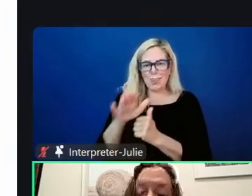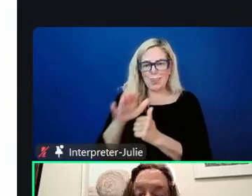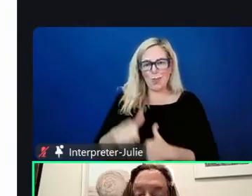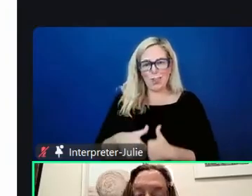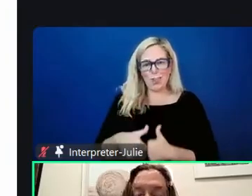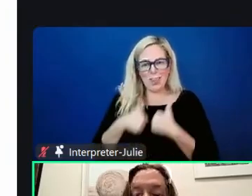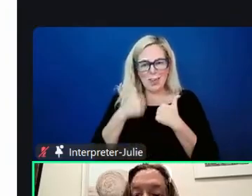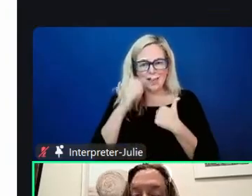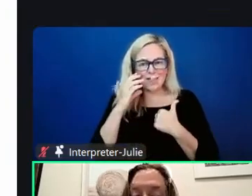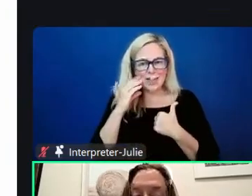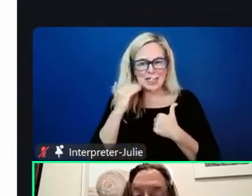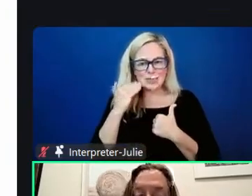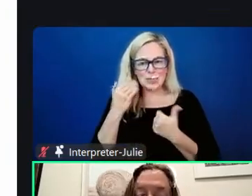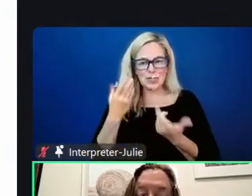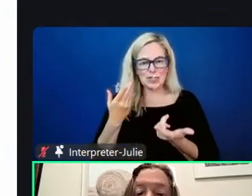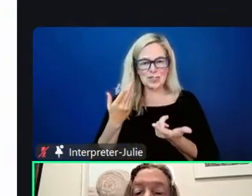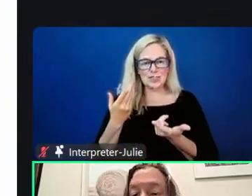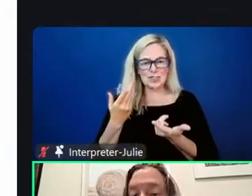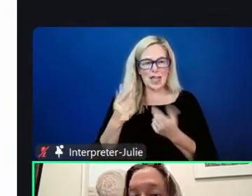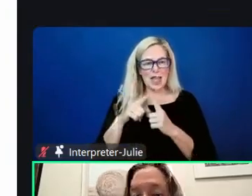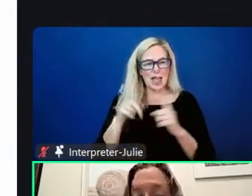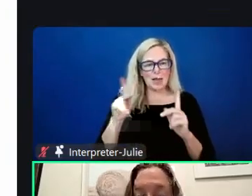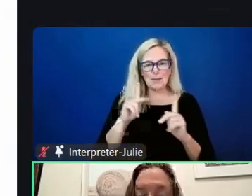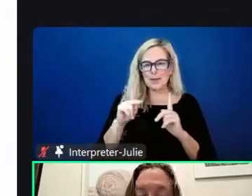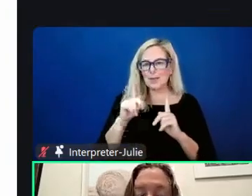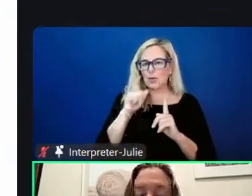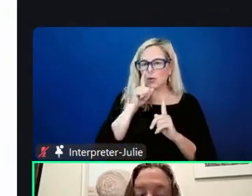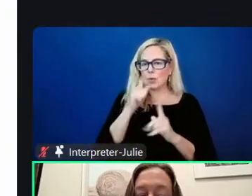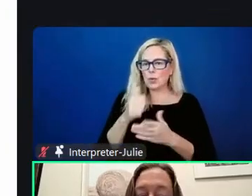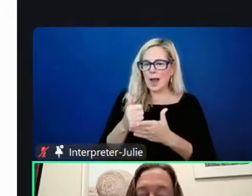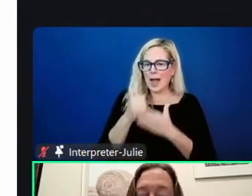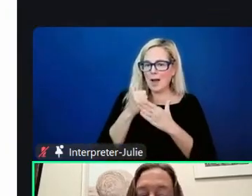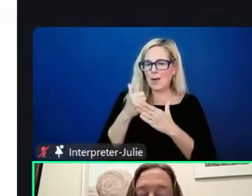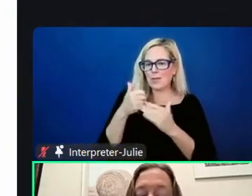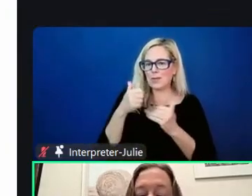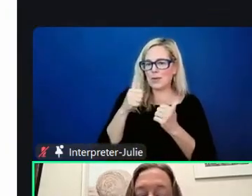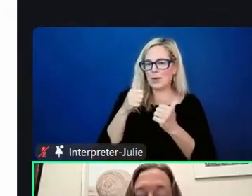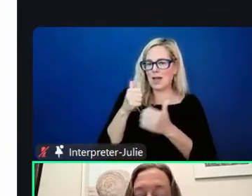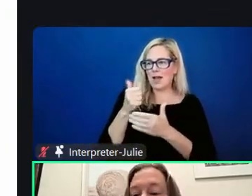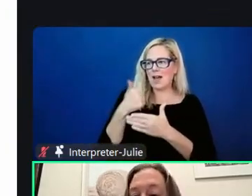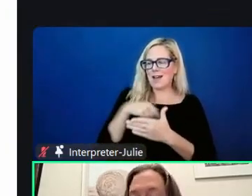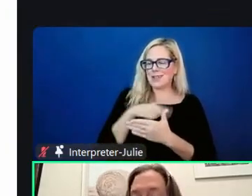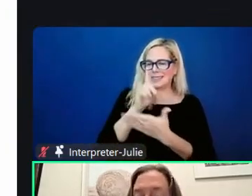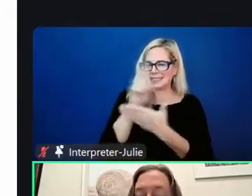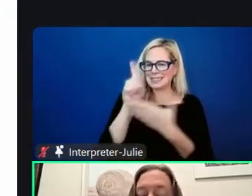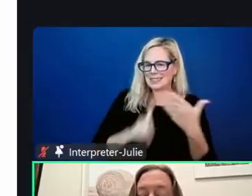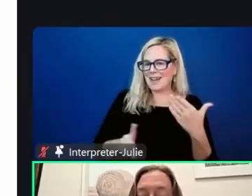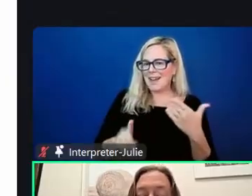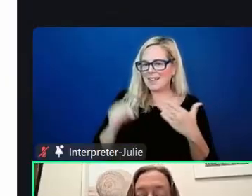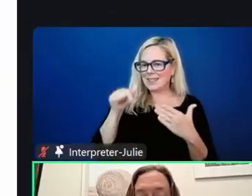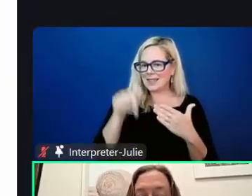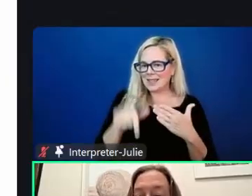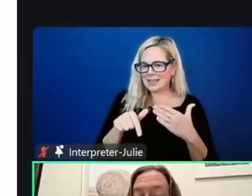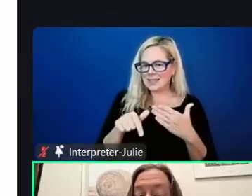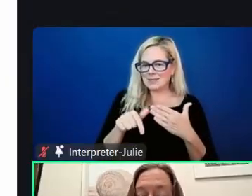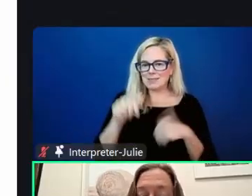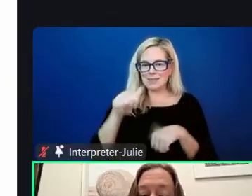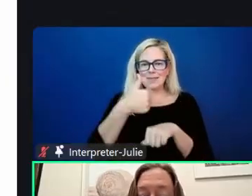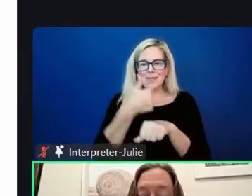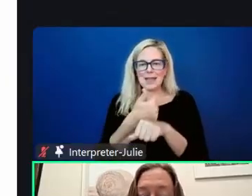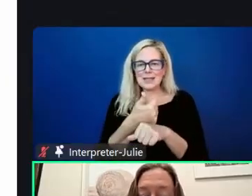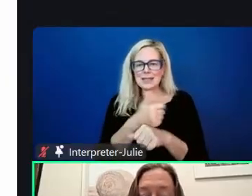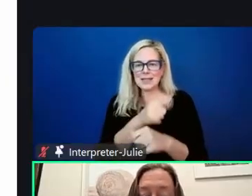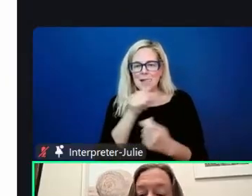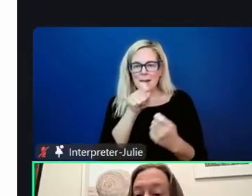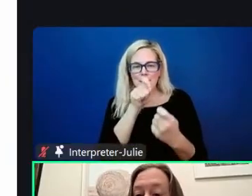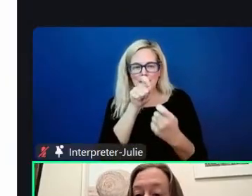personal positionality to the zebra community, helped us design this new case. They created customized pre-work for every program